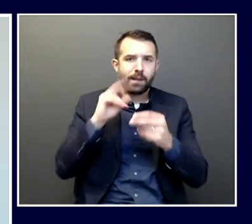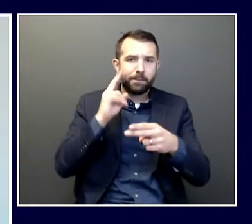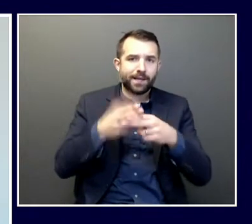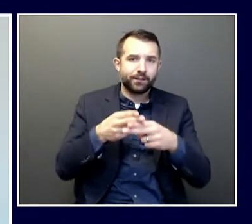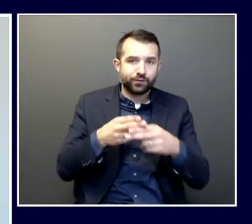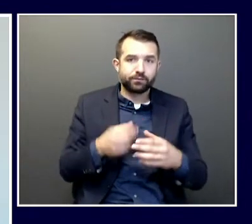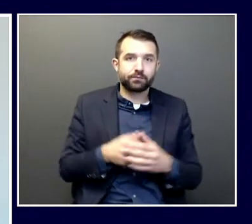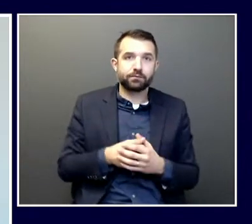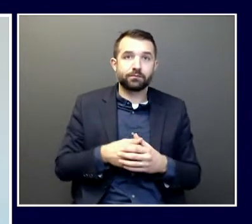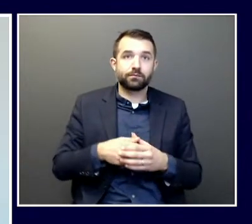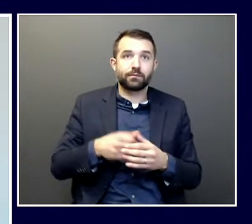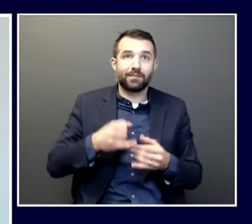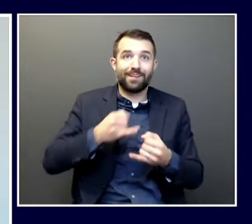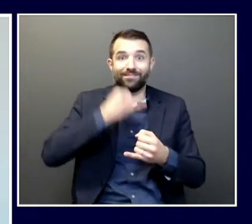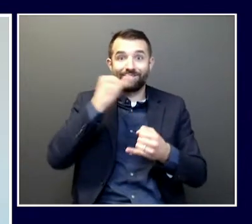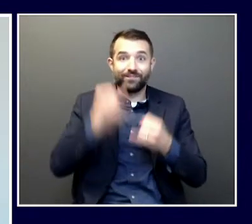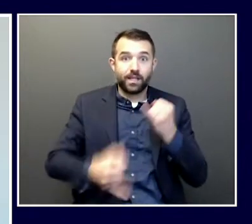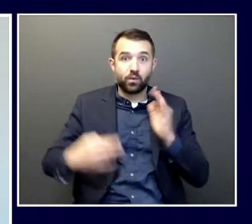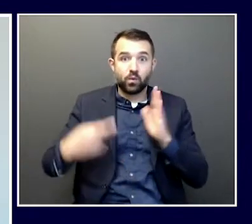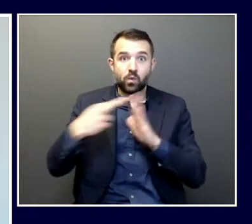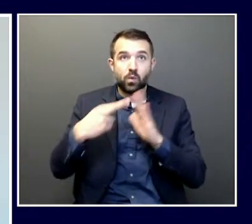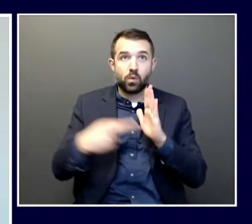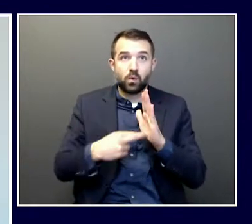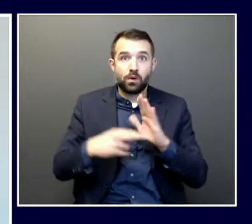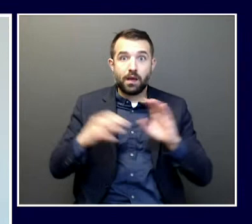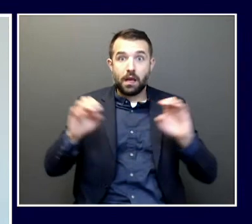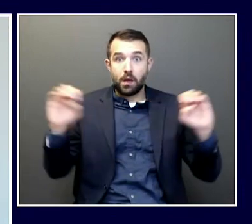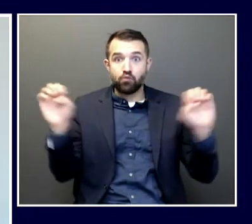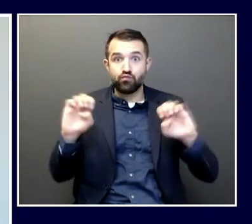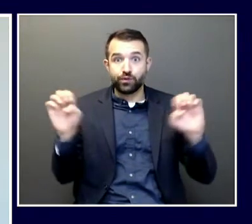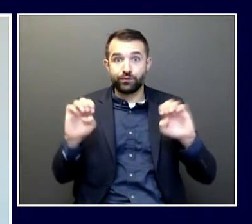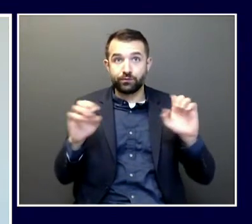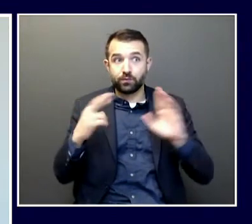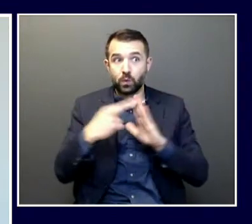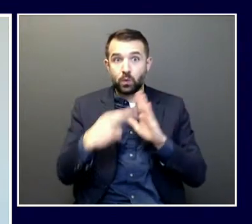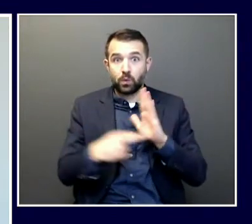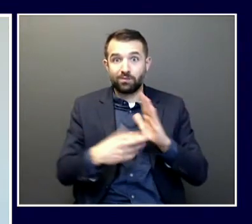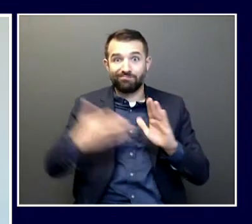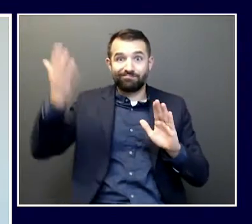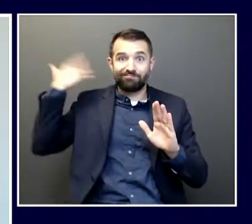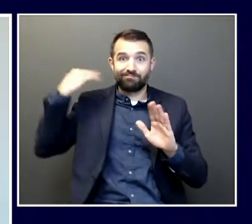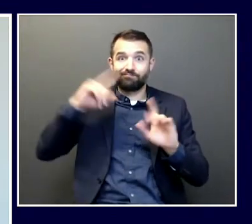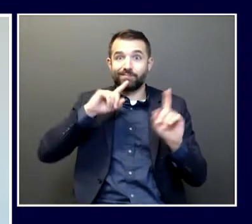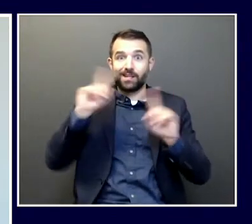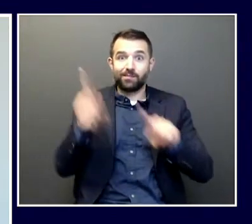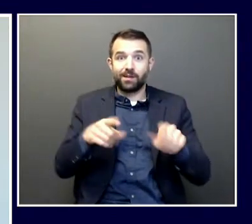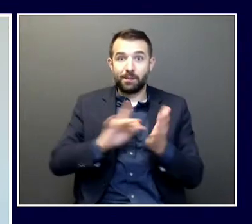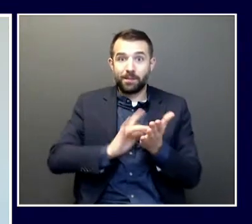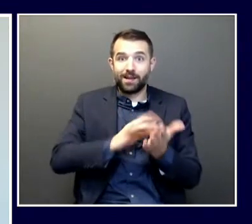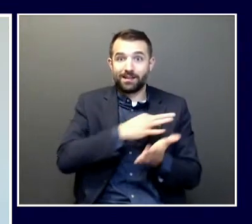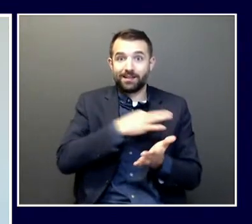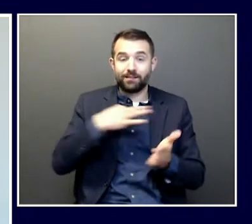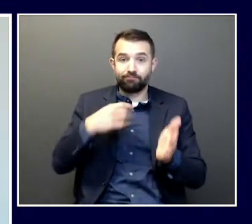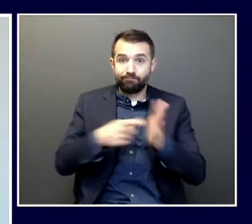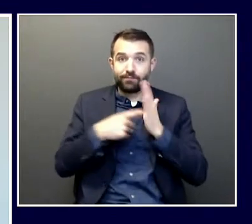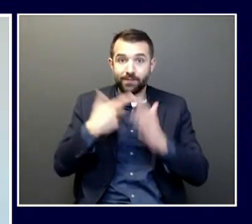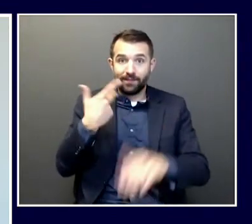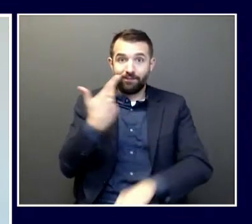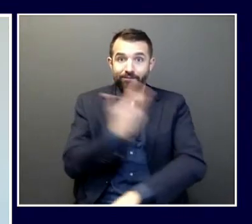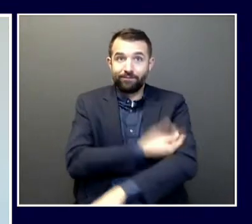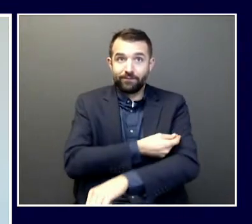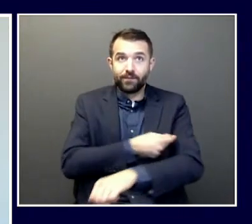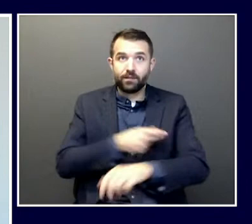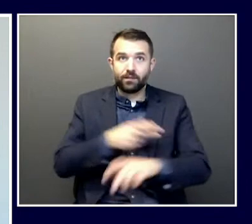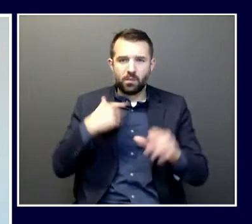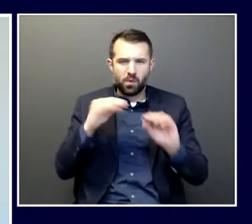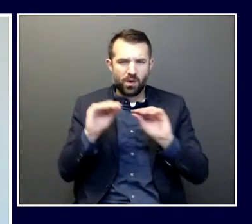hasn't changed from the emergency rule. I would just note that because the Emergency Medical Services